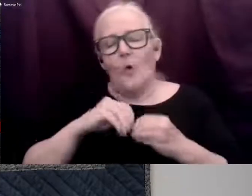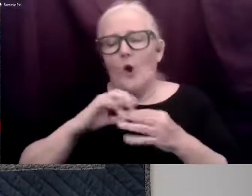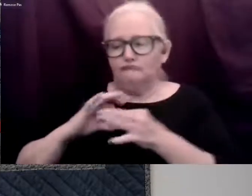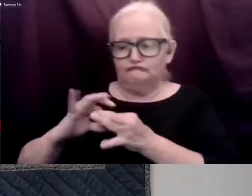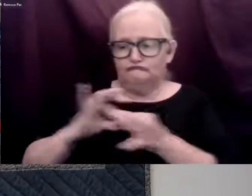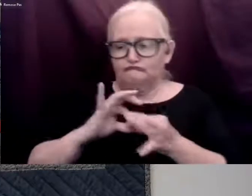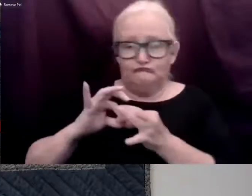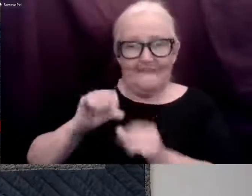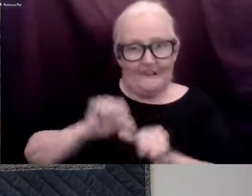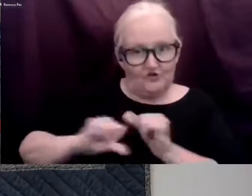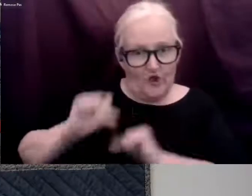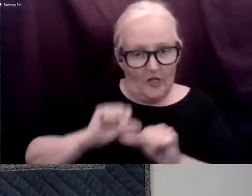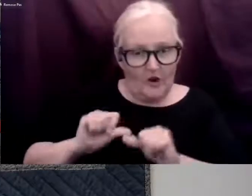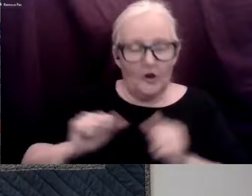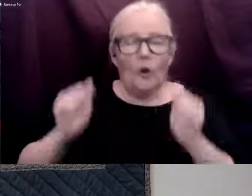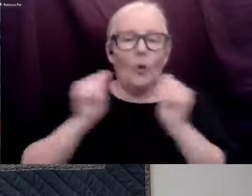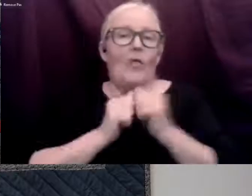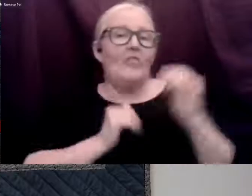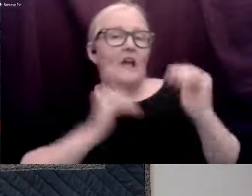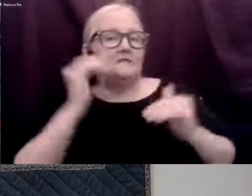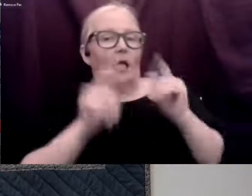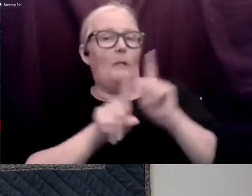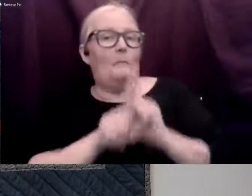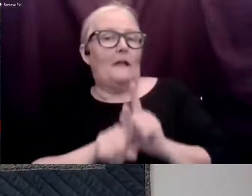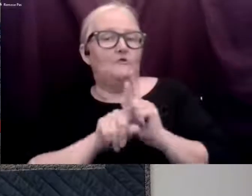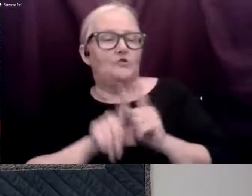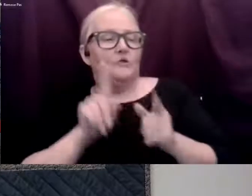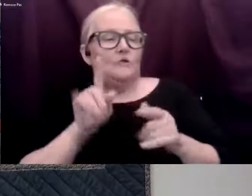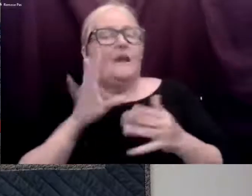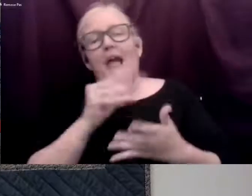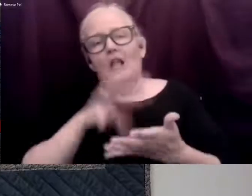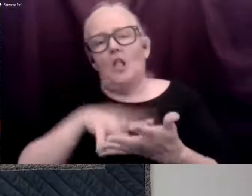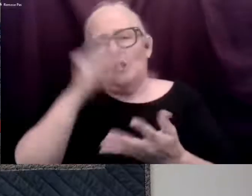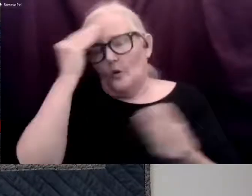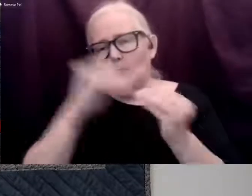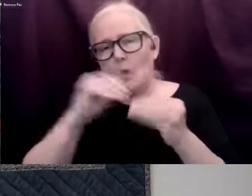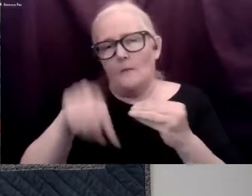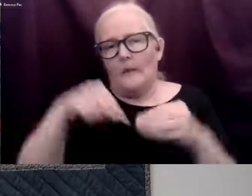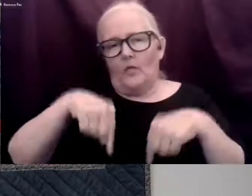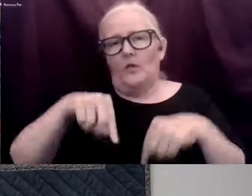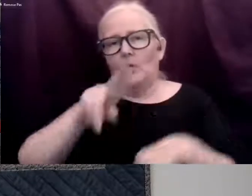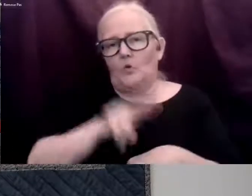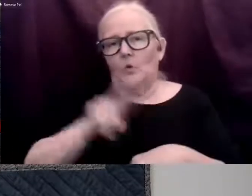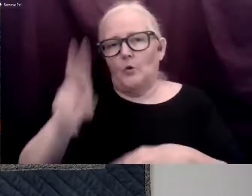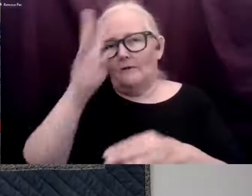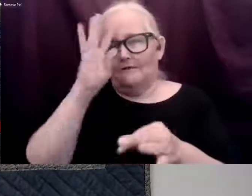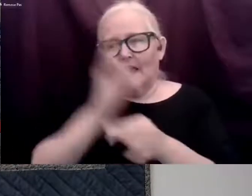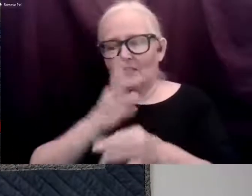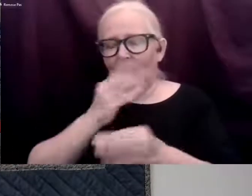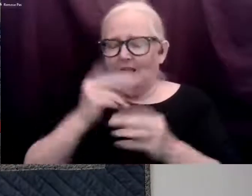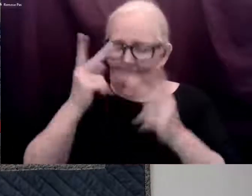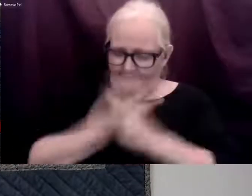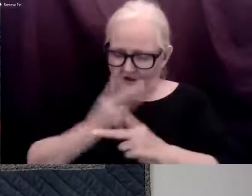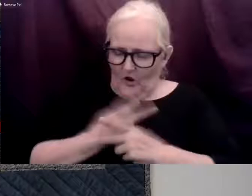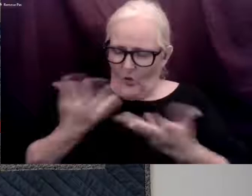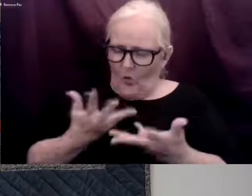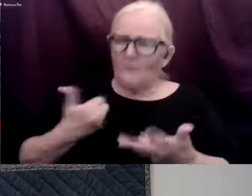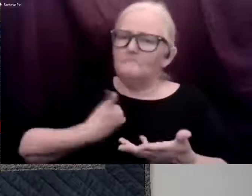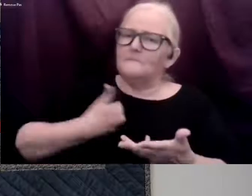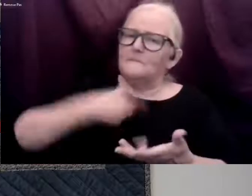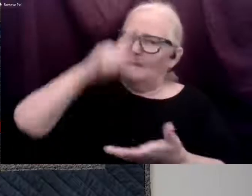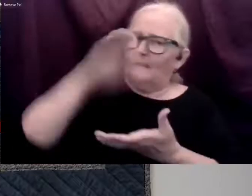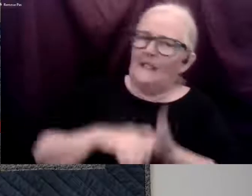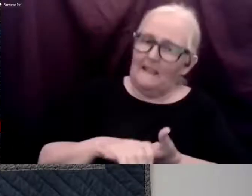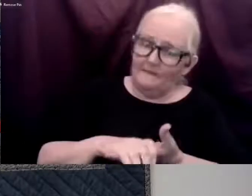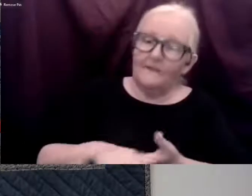learn more about our Unitarian Universalist faith and begin to articulate their own beliefs. The Coming of Age class will be held on Sundays after the